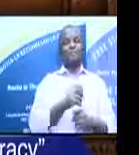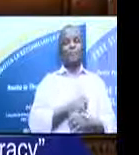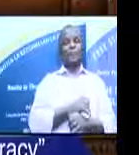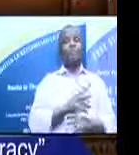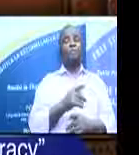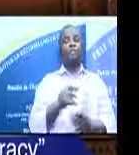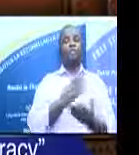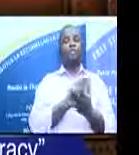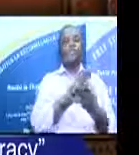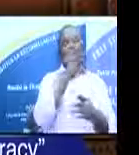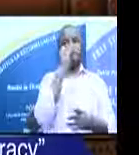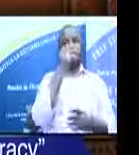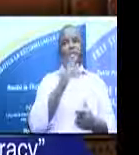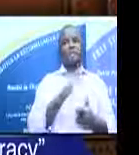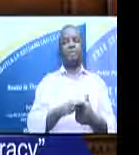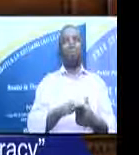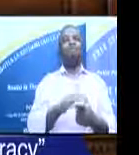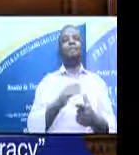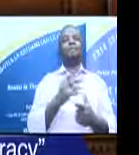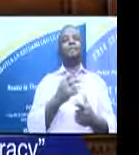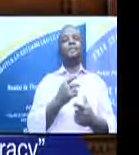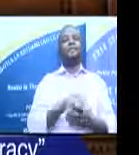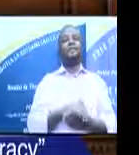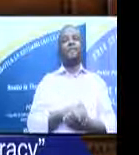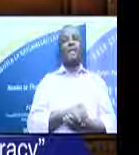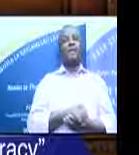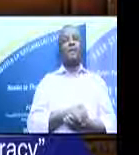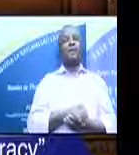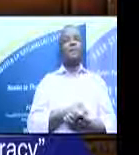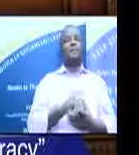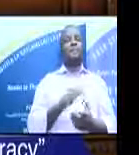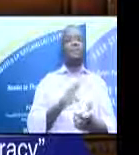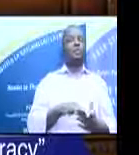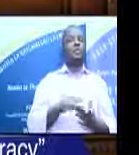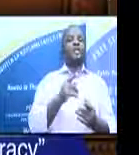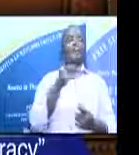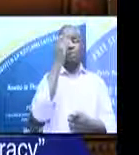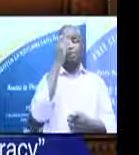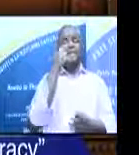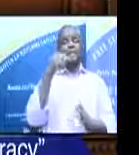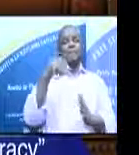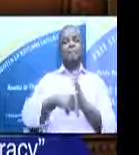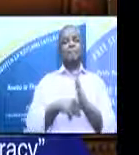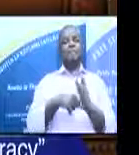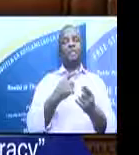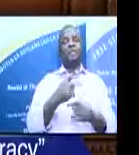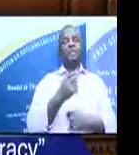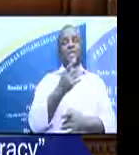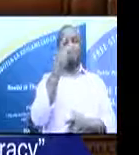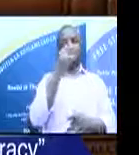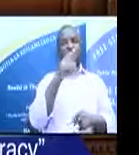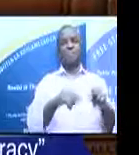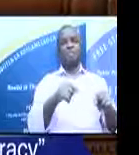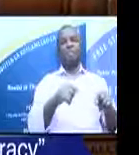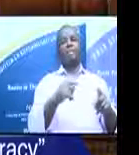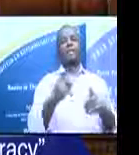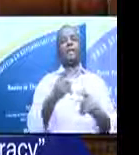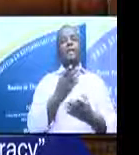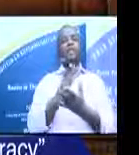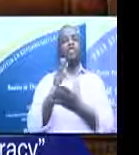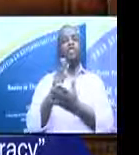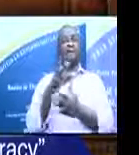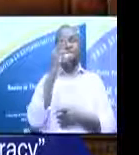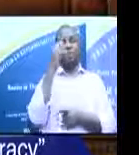sharing the information of the disease transmission, epidemic knowledge, and sharing the experiences on case management